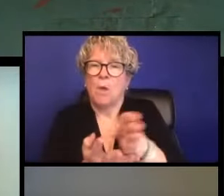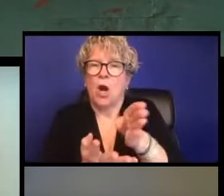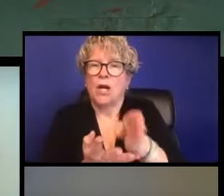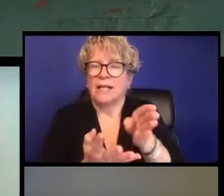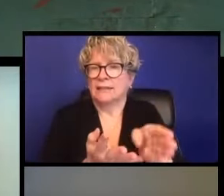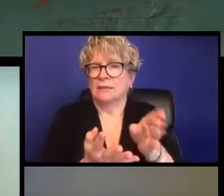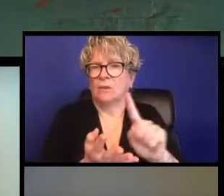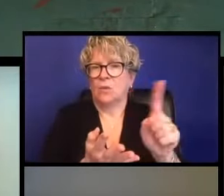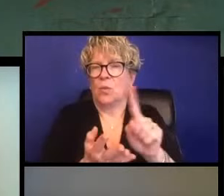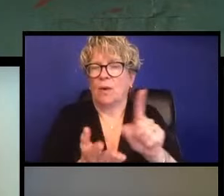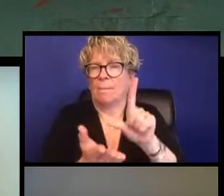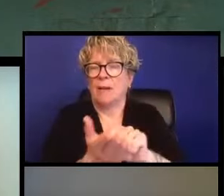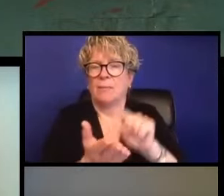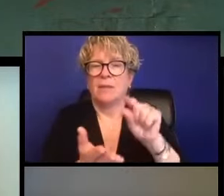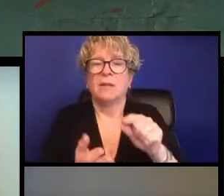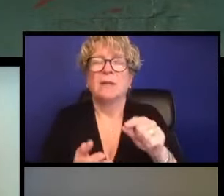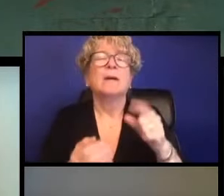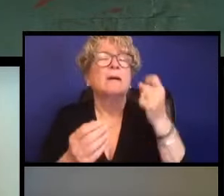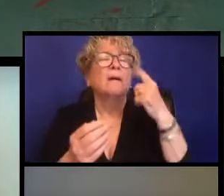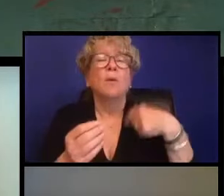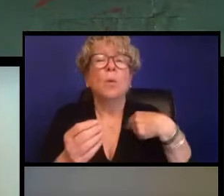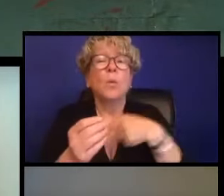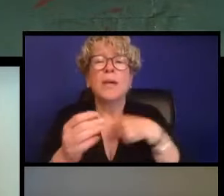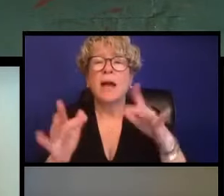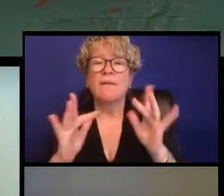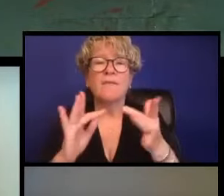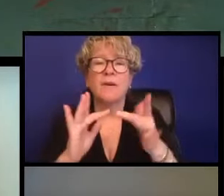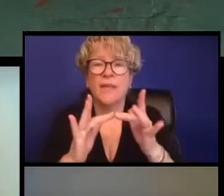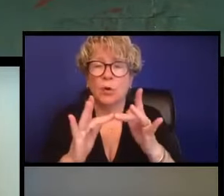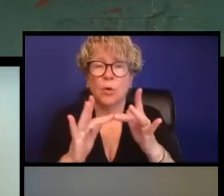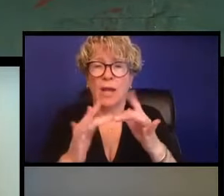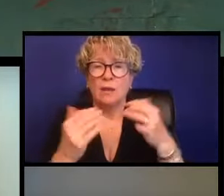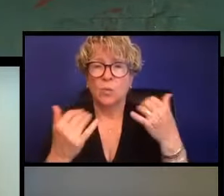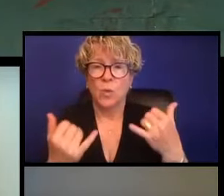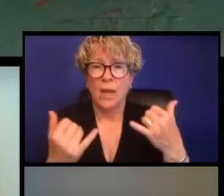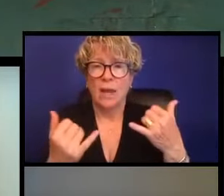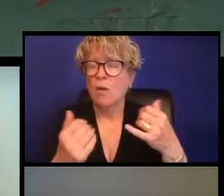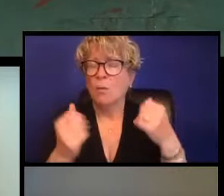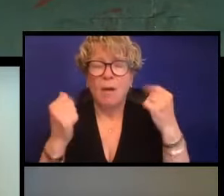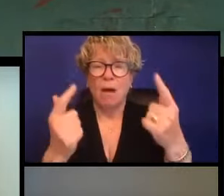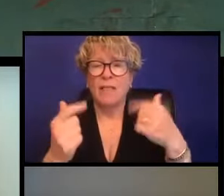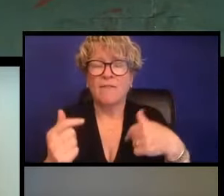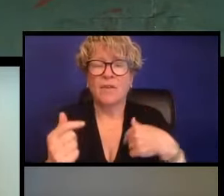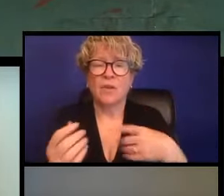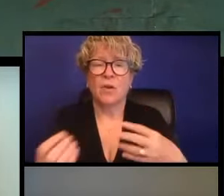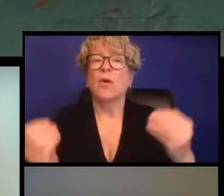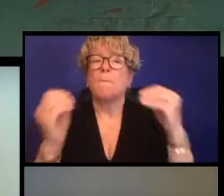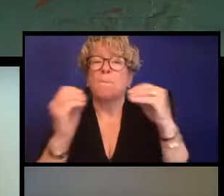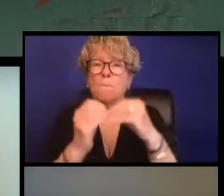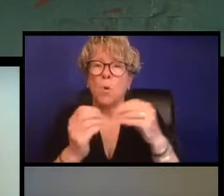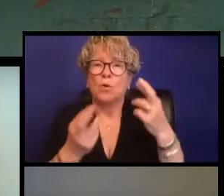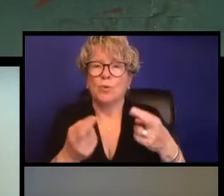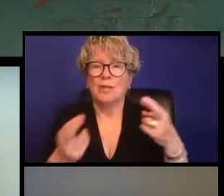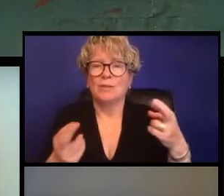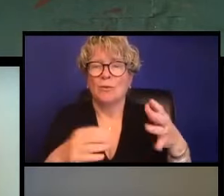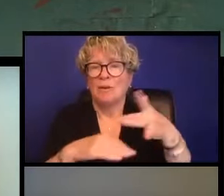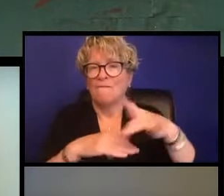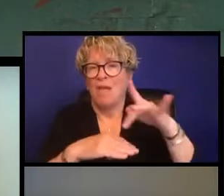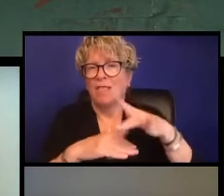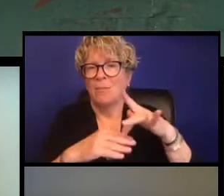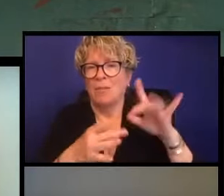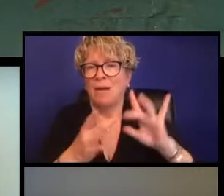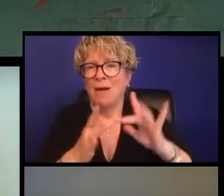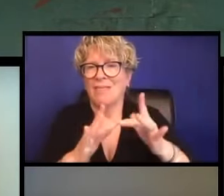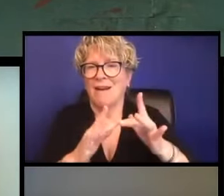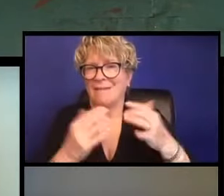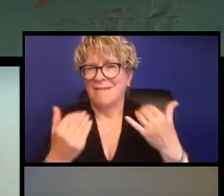have the internet these days. And so there are a lot more resources online than there used to be. When I was submitting, I